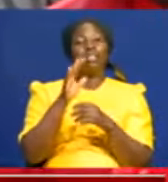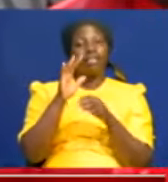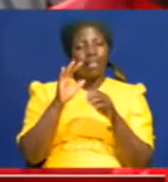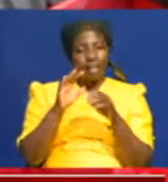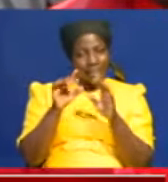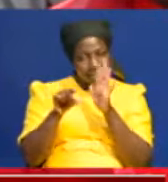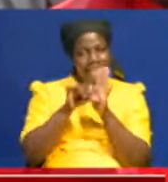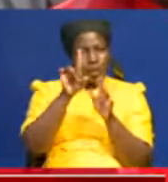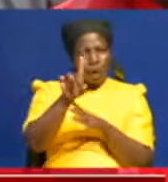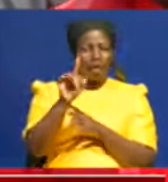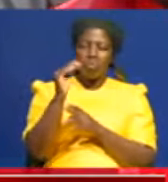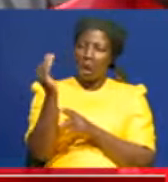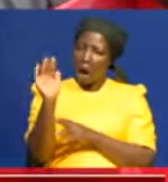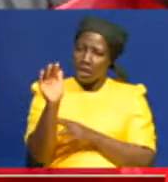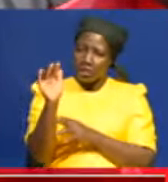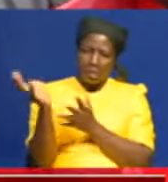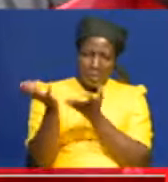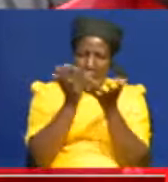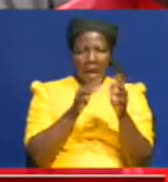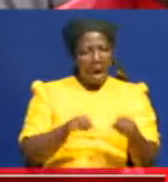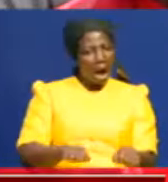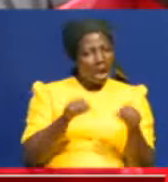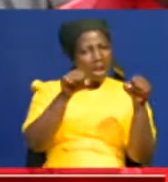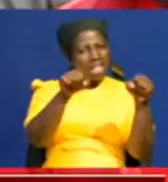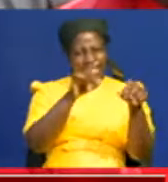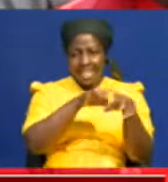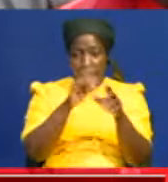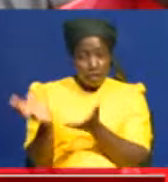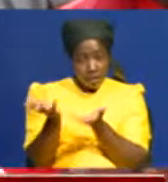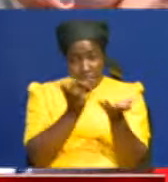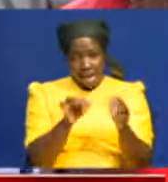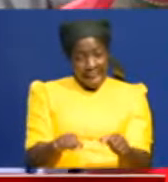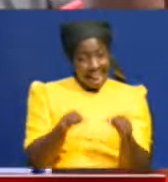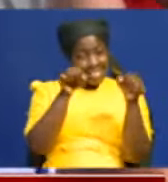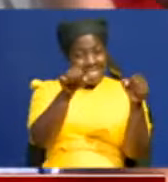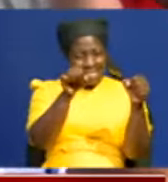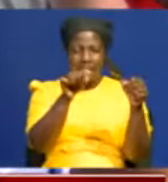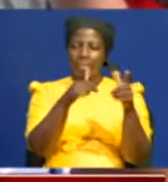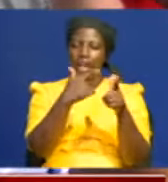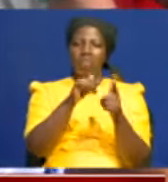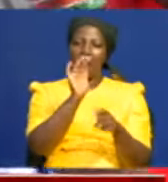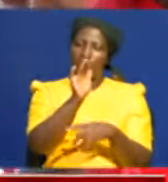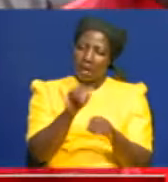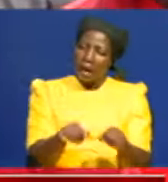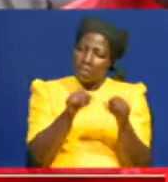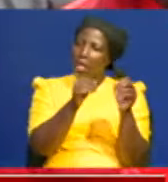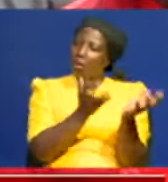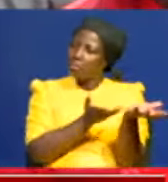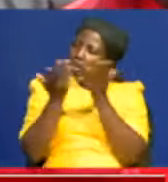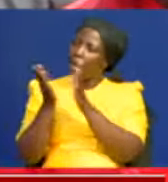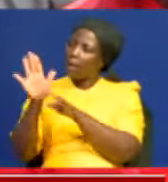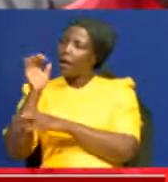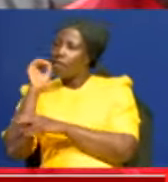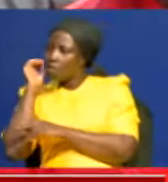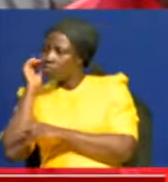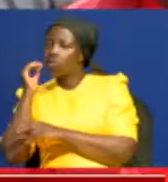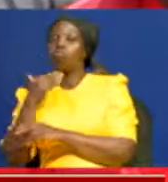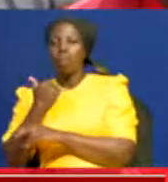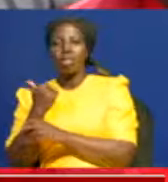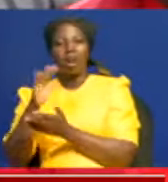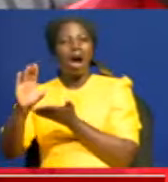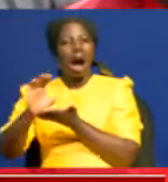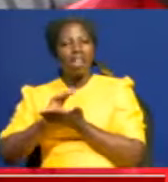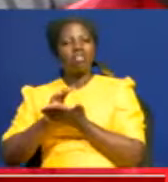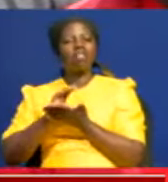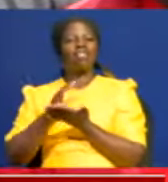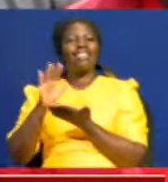desk. And when you bring a desk, a little desk which is chargeable, you are told to take the desk back home and bring cash money. The cash